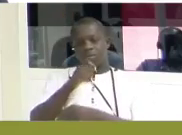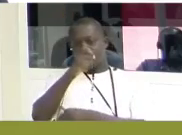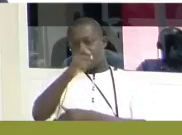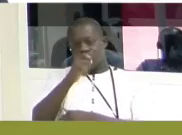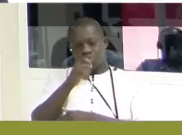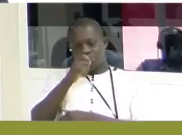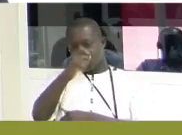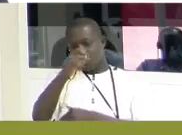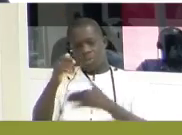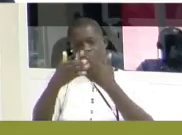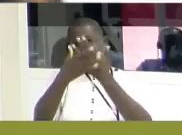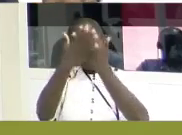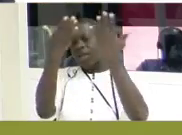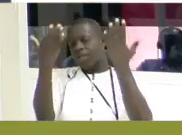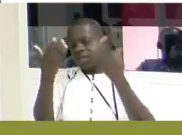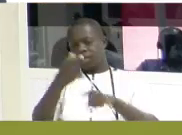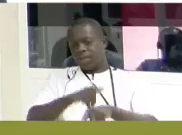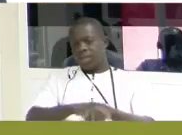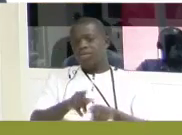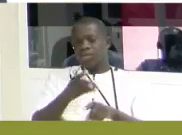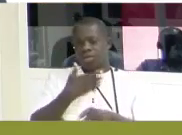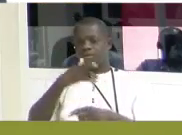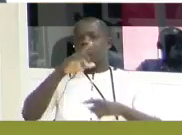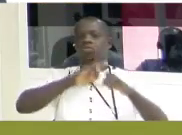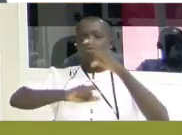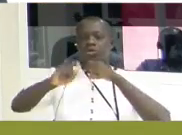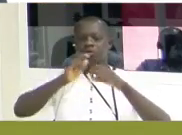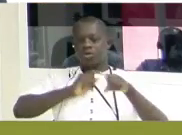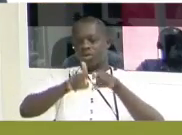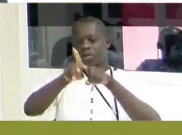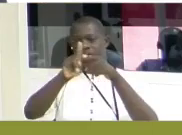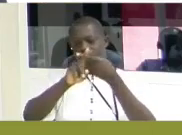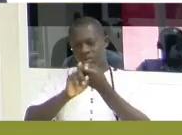severally. We have that professional relationship at the time.